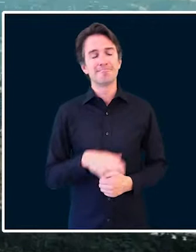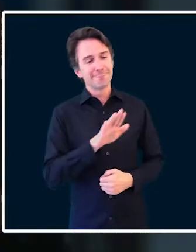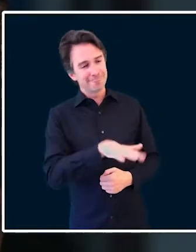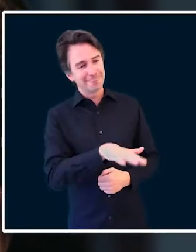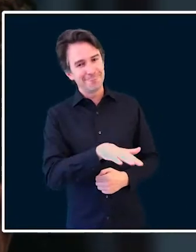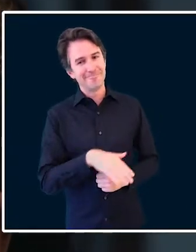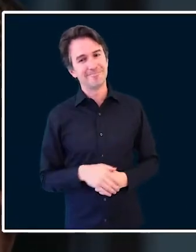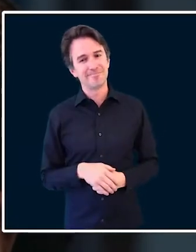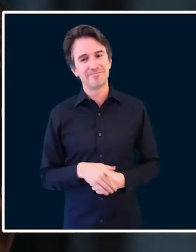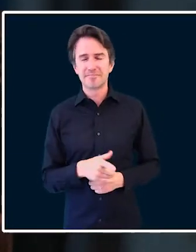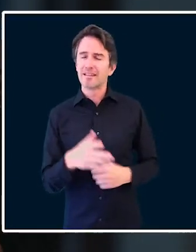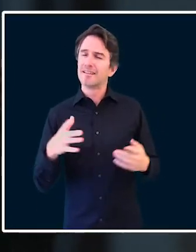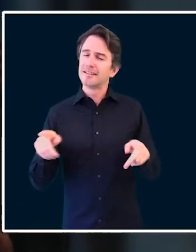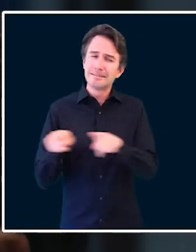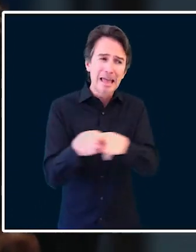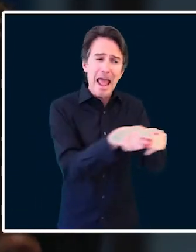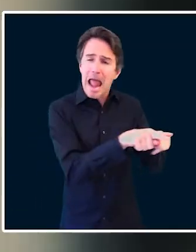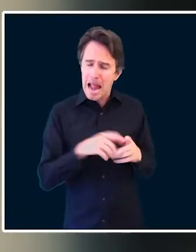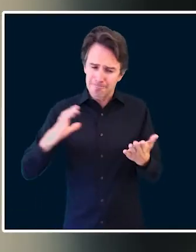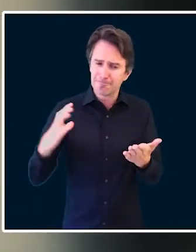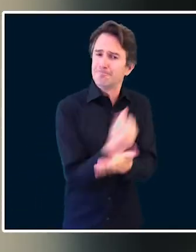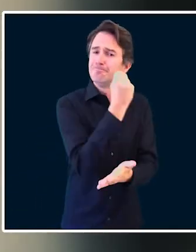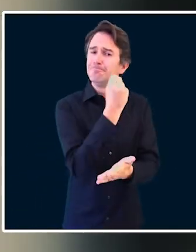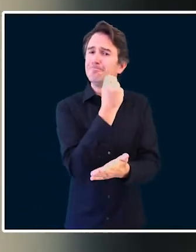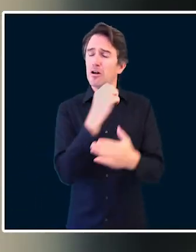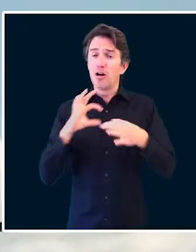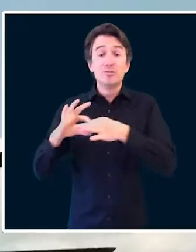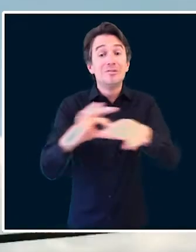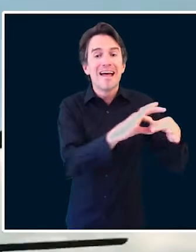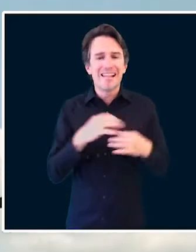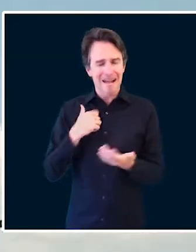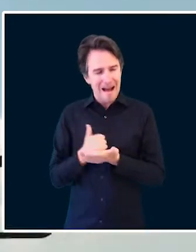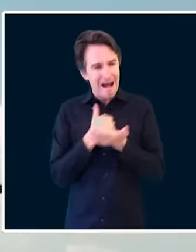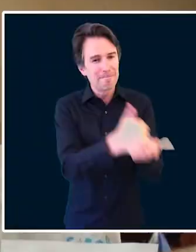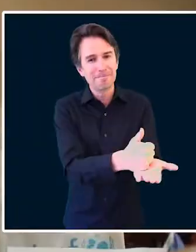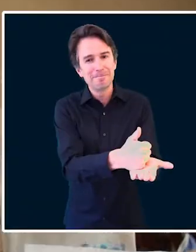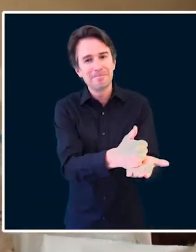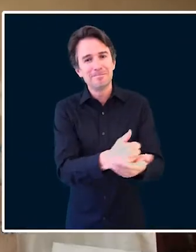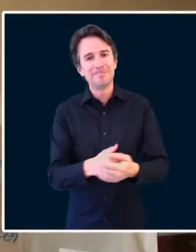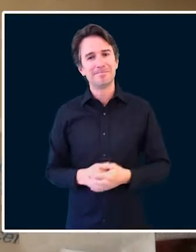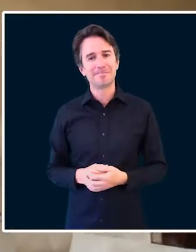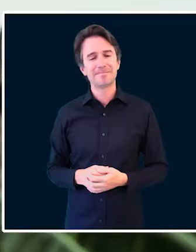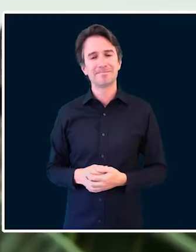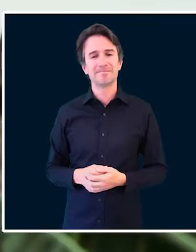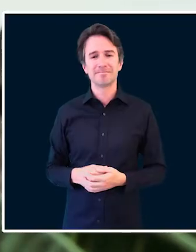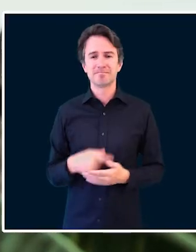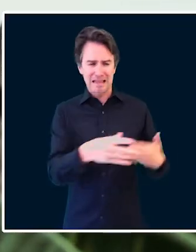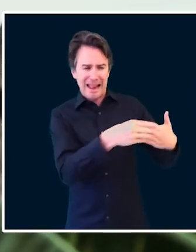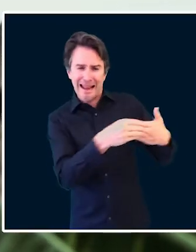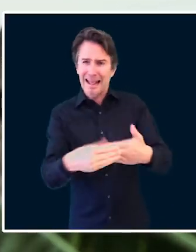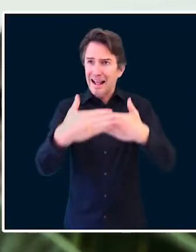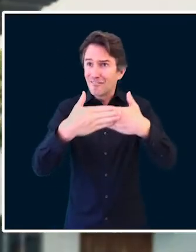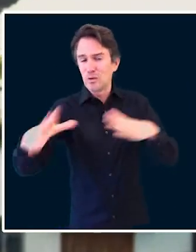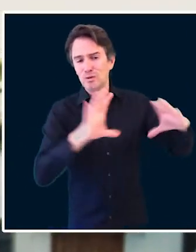Dear young one, you deserve a fair chance, and together, we will help you find one. You will